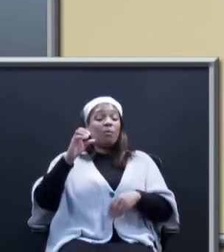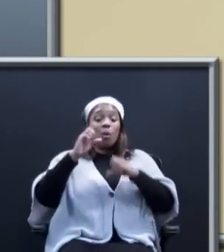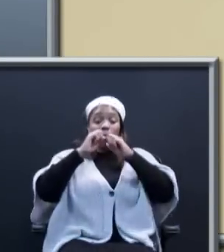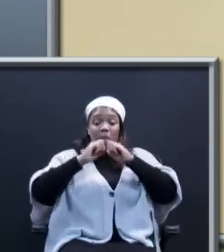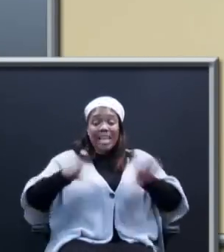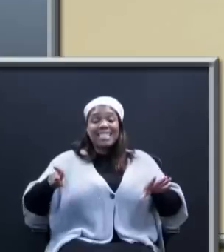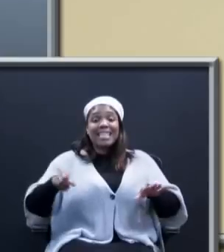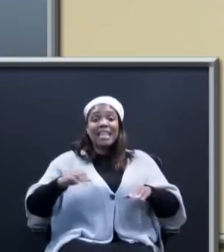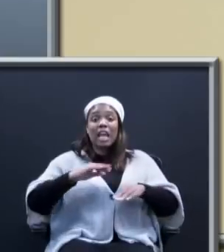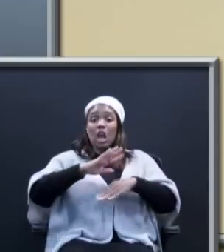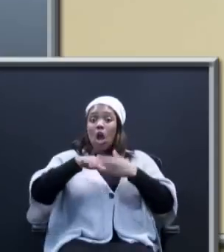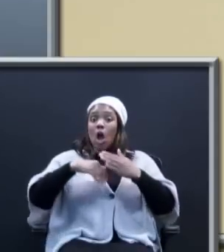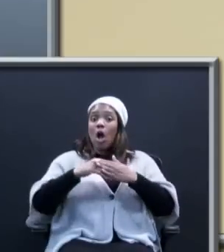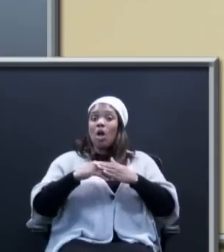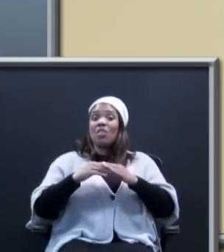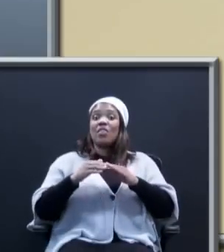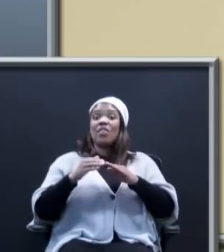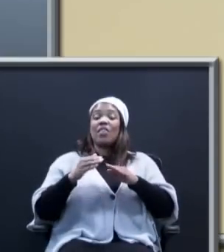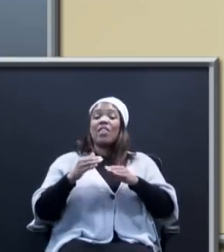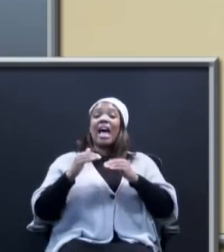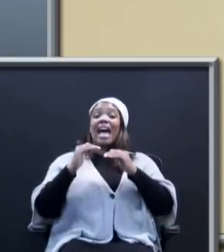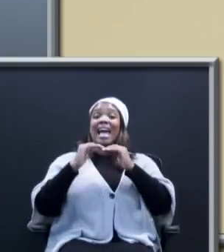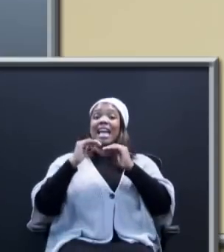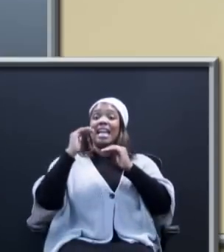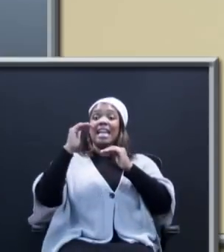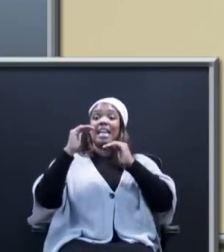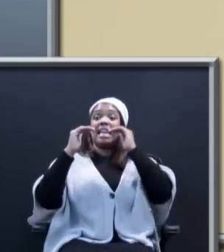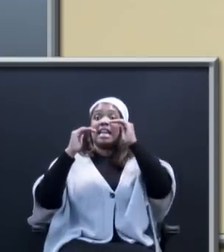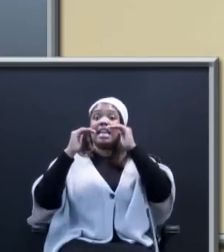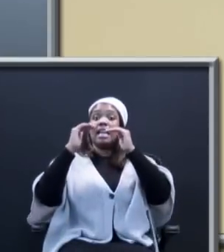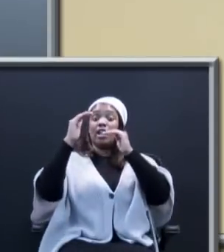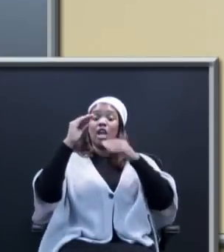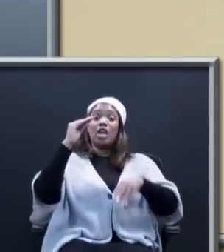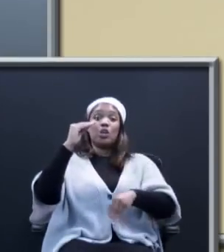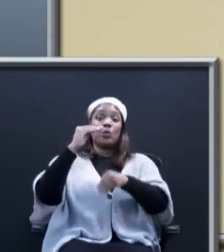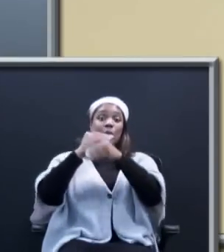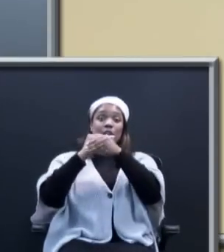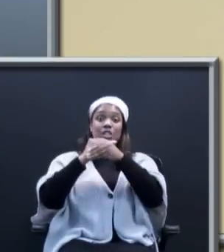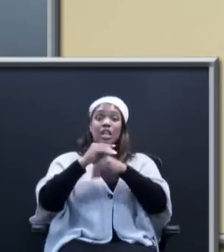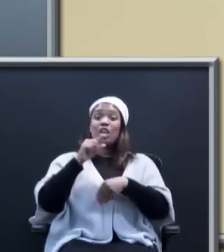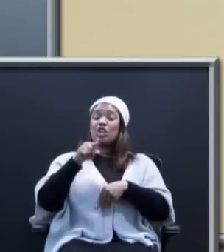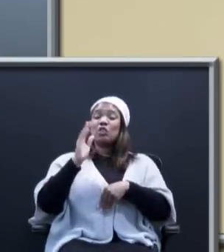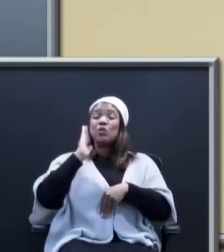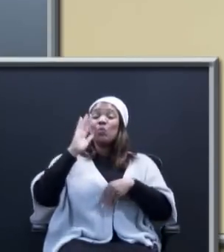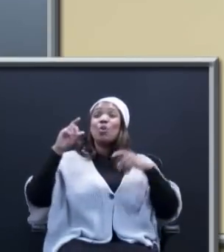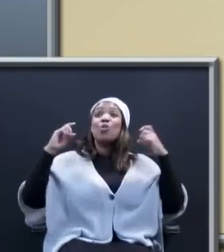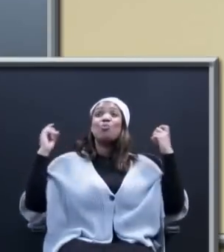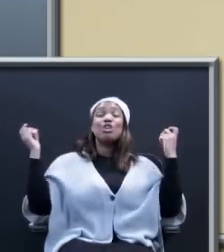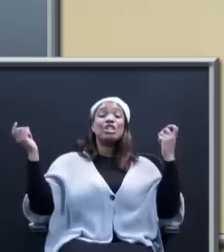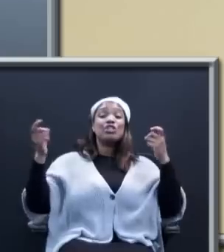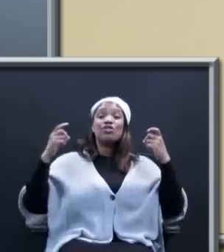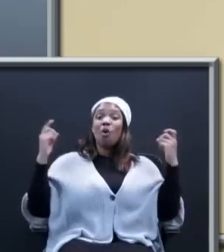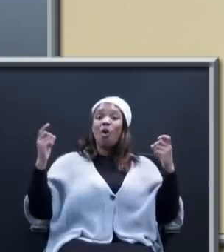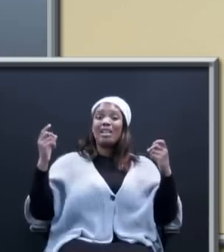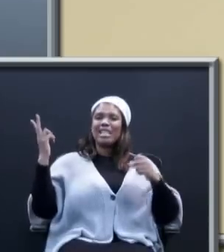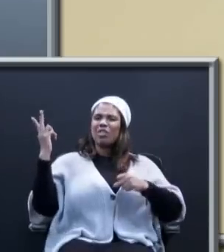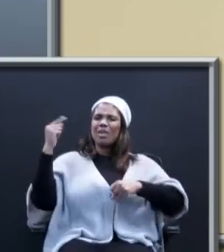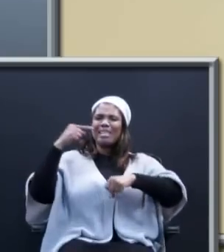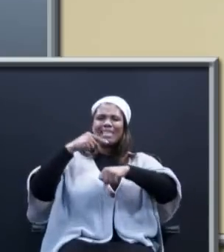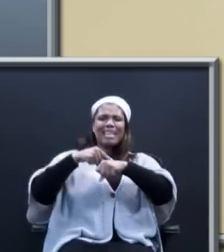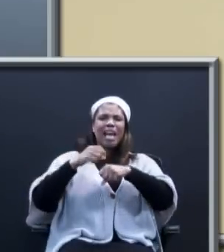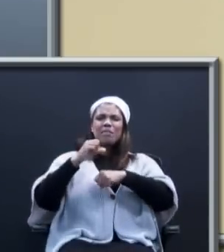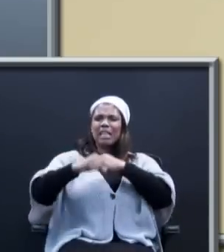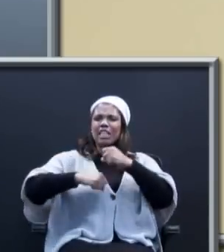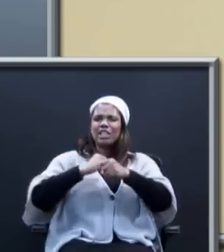and in all the works of thine hands, therefore thou shalt surely rejoice. Go ahead. 3 times in a year shall